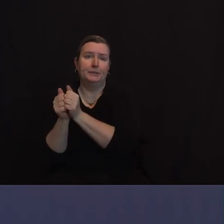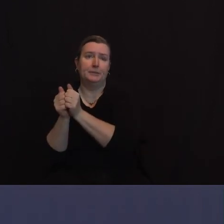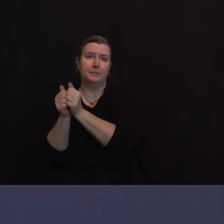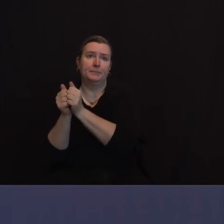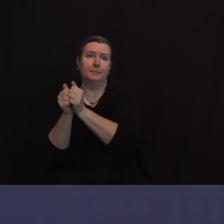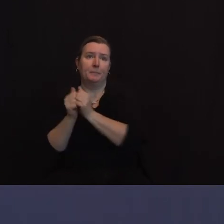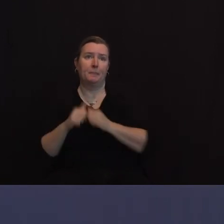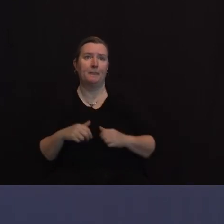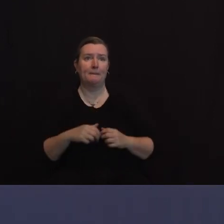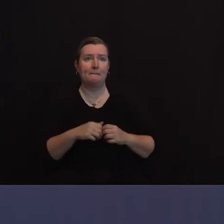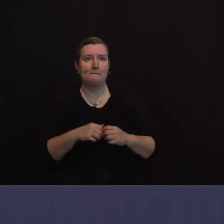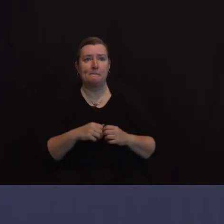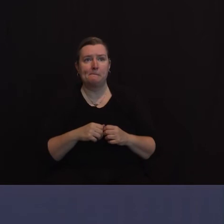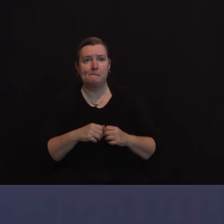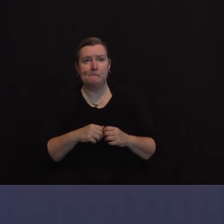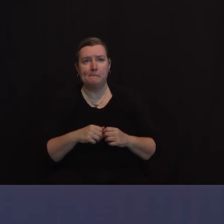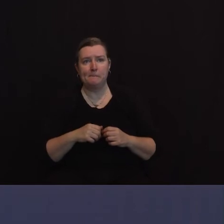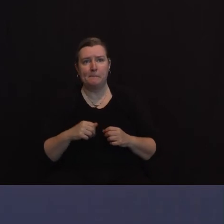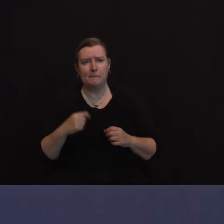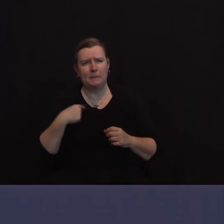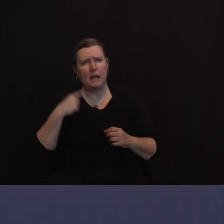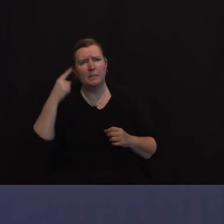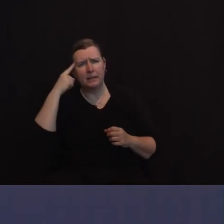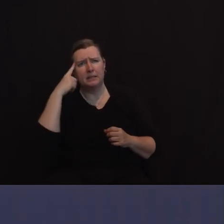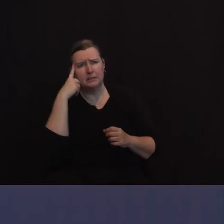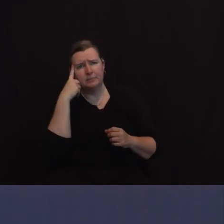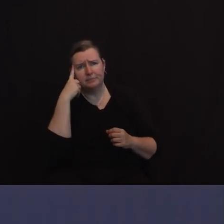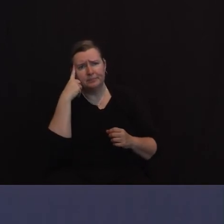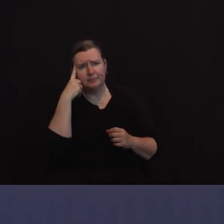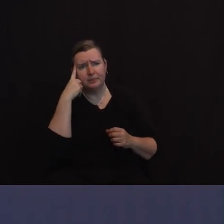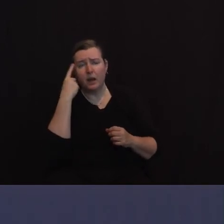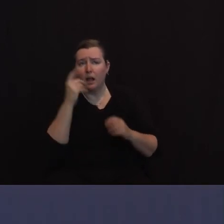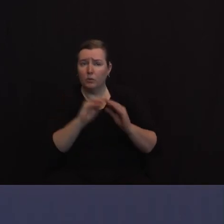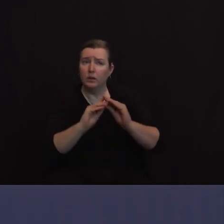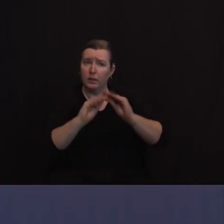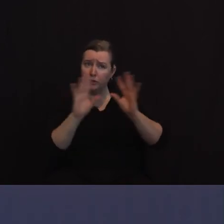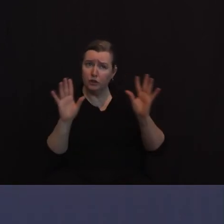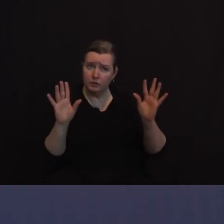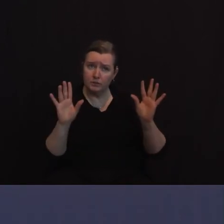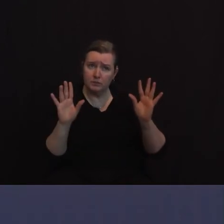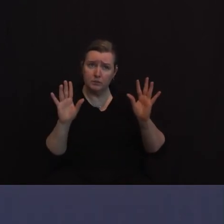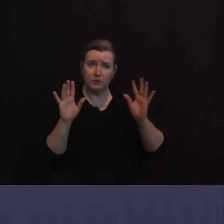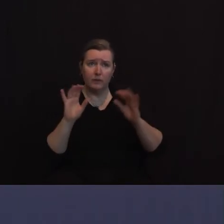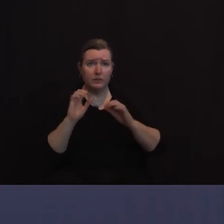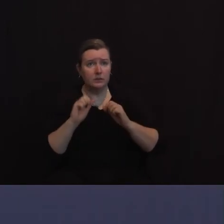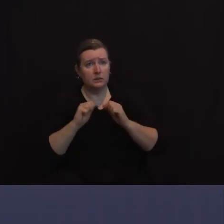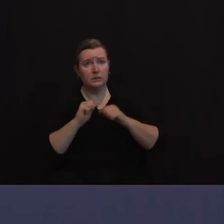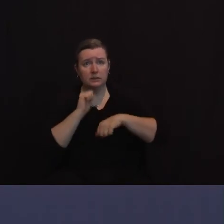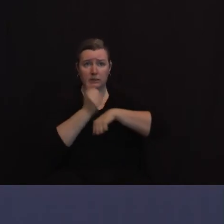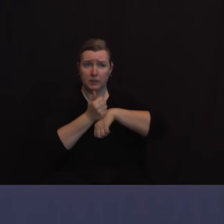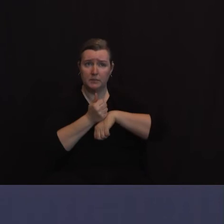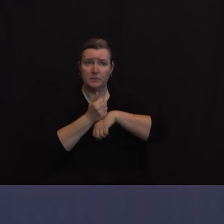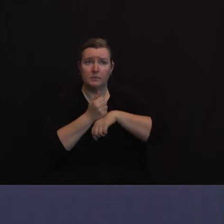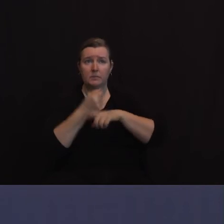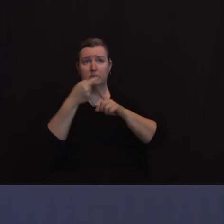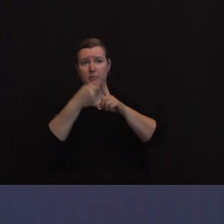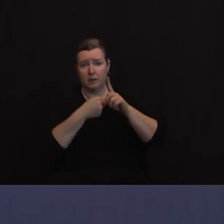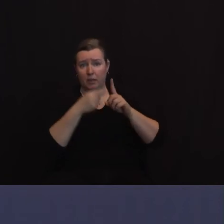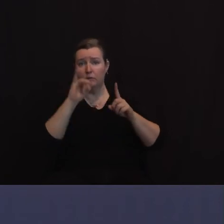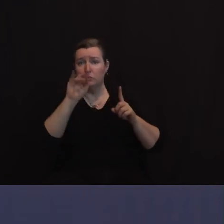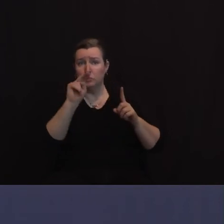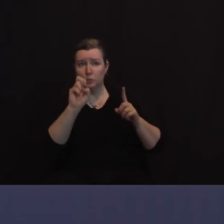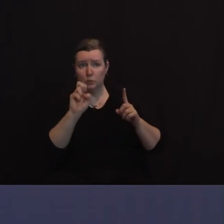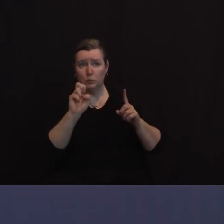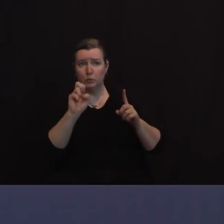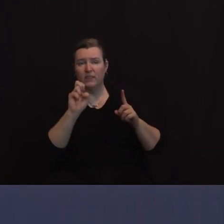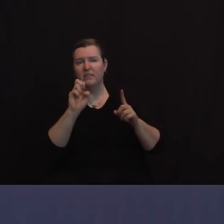equivocal, I think is the right word, about whether or not it could be in place for the June primaries. I don't think there's any realistic chance for this year that it